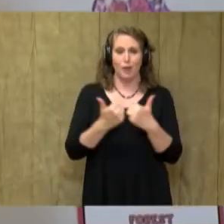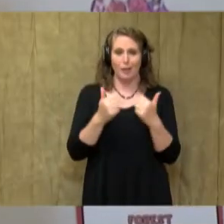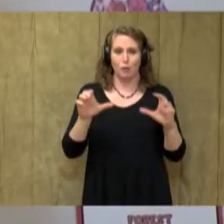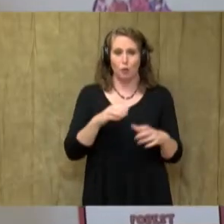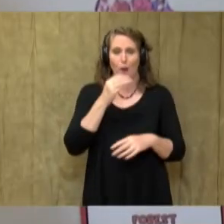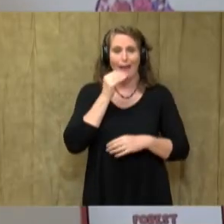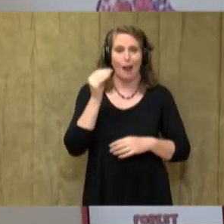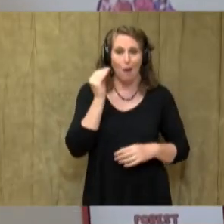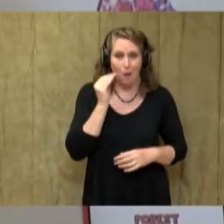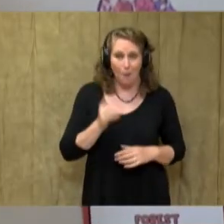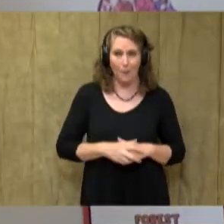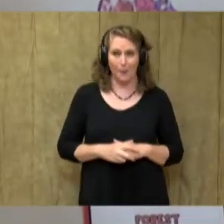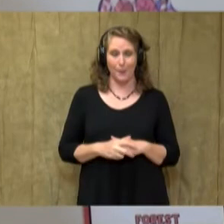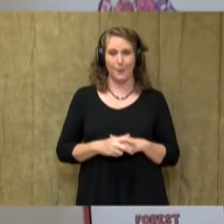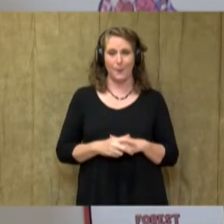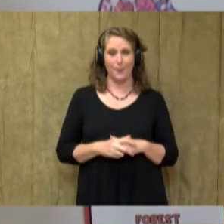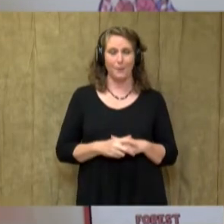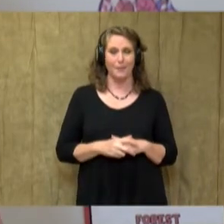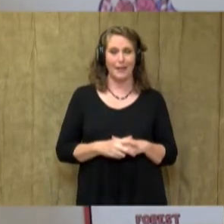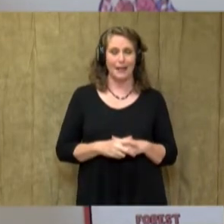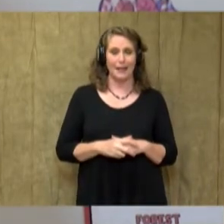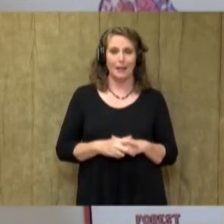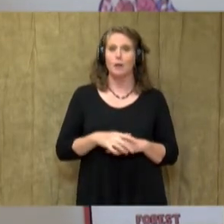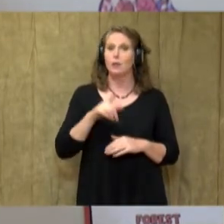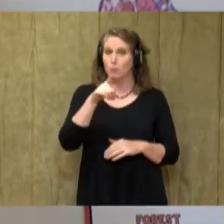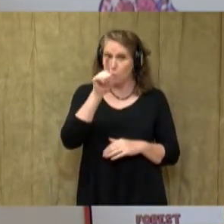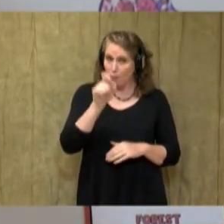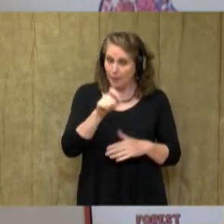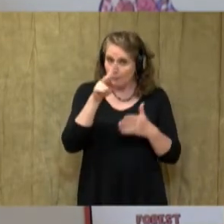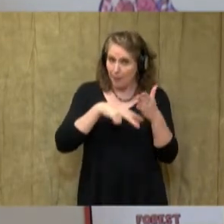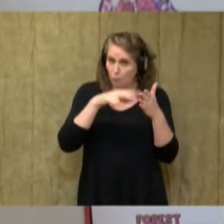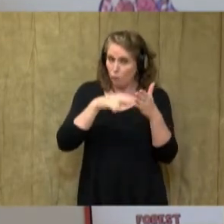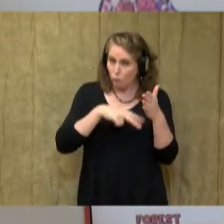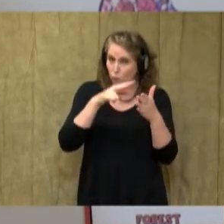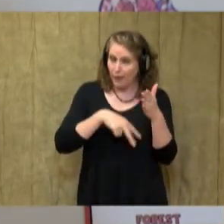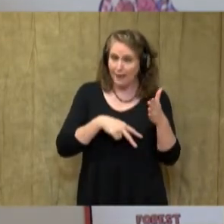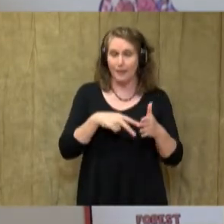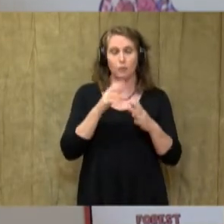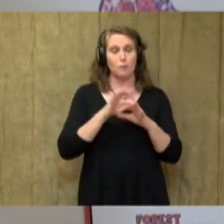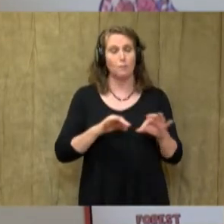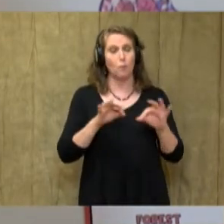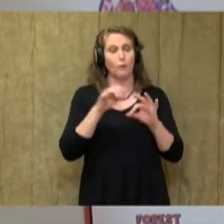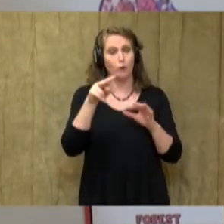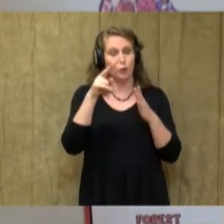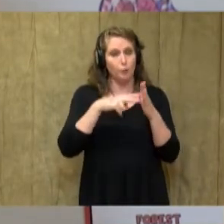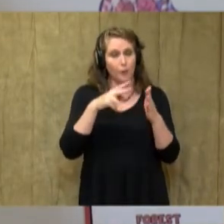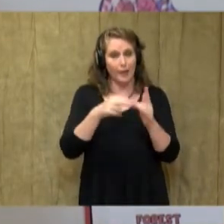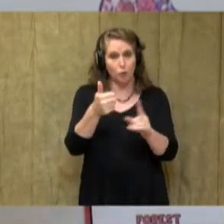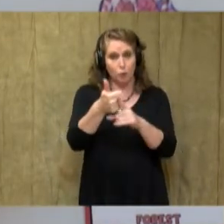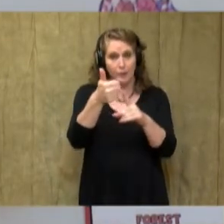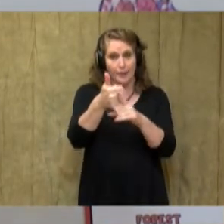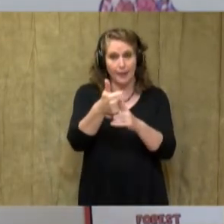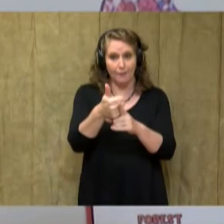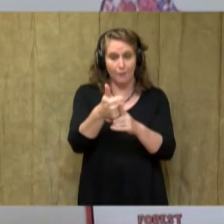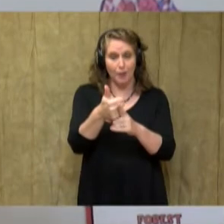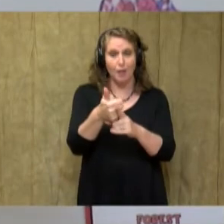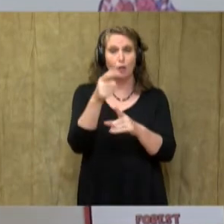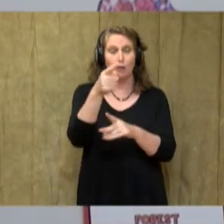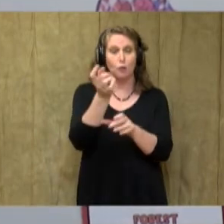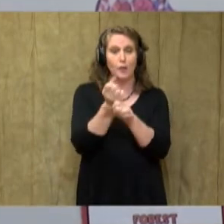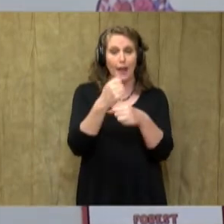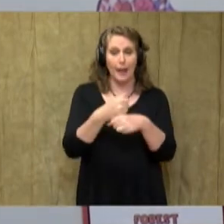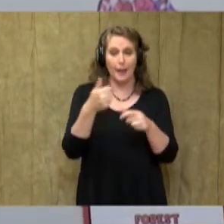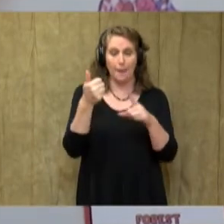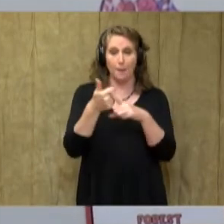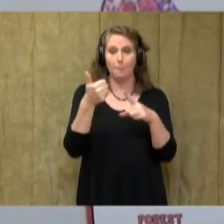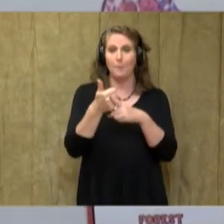home, okay? So we need to be reading, right? You have to read. It's so important for you to be reading. So you can make